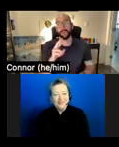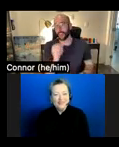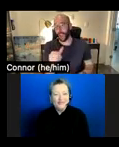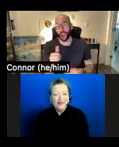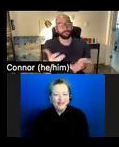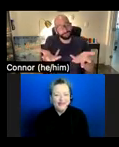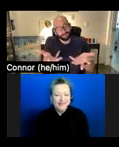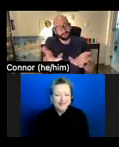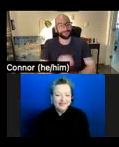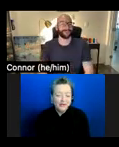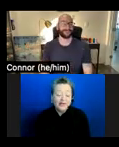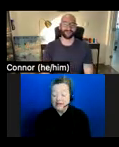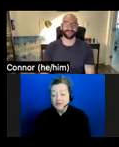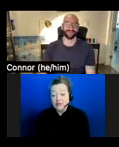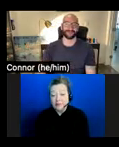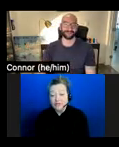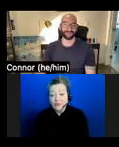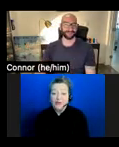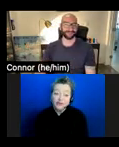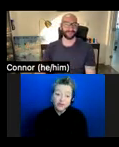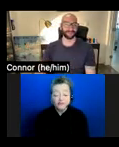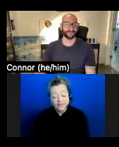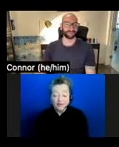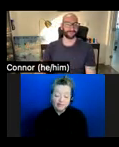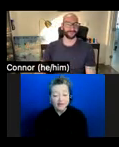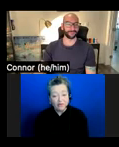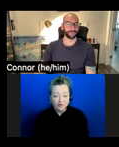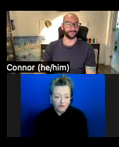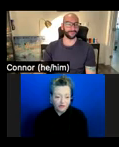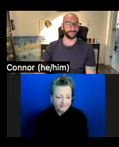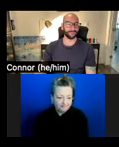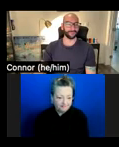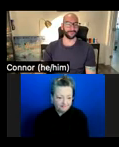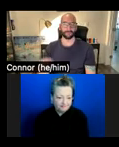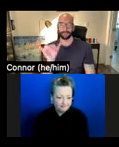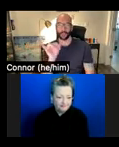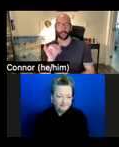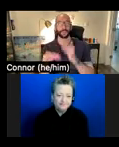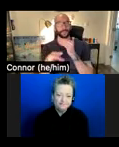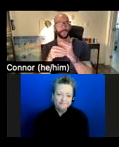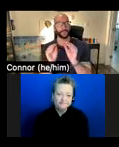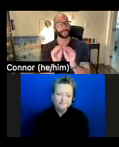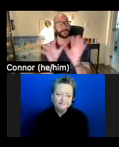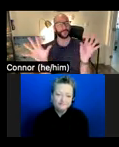Um, so it's really up to you whether or not you feel that that would be valuable or not.